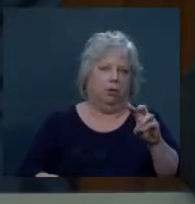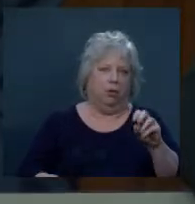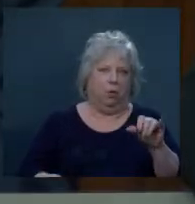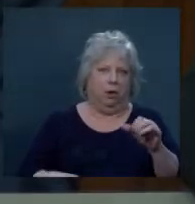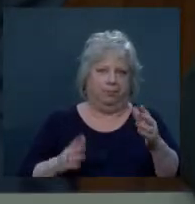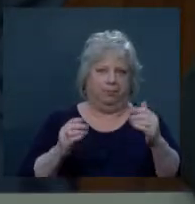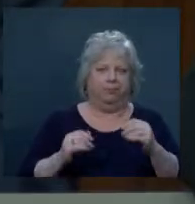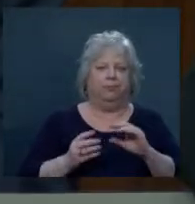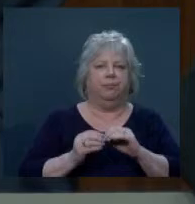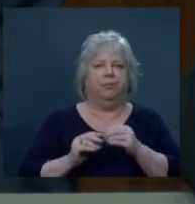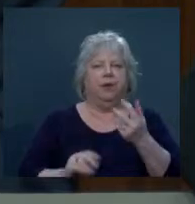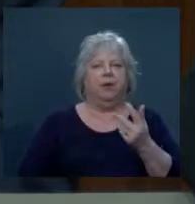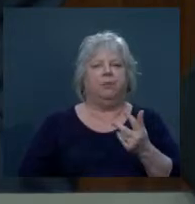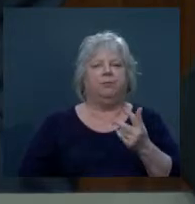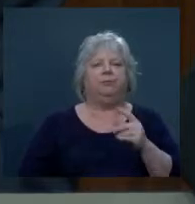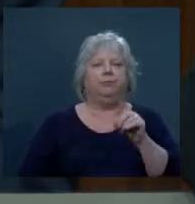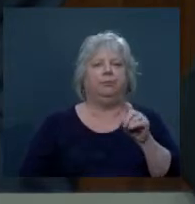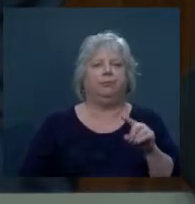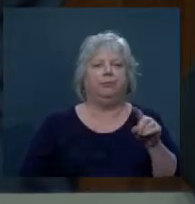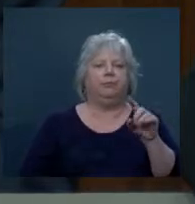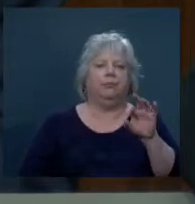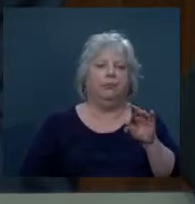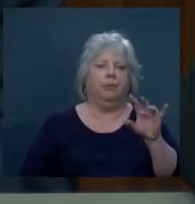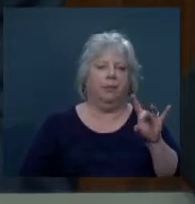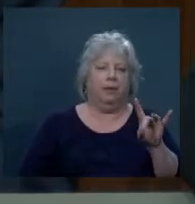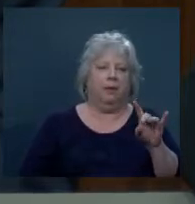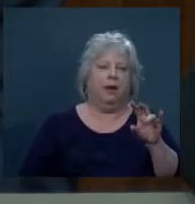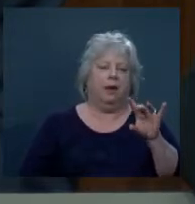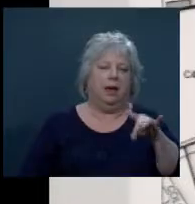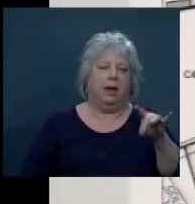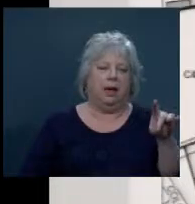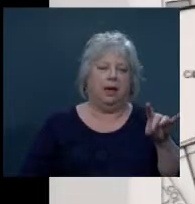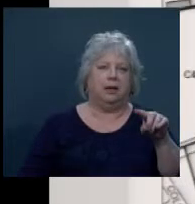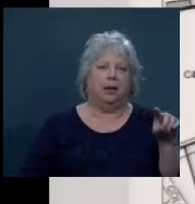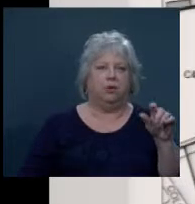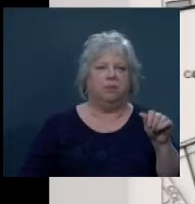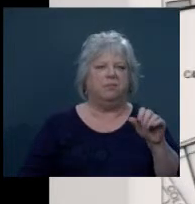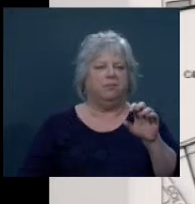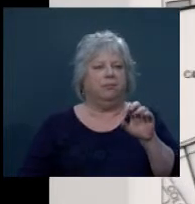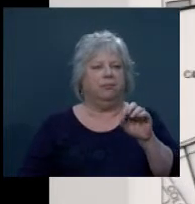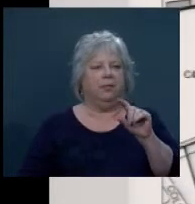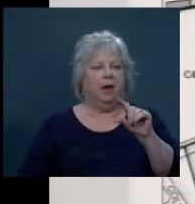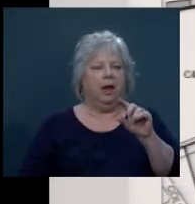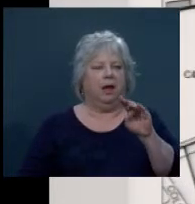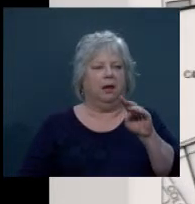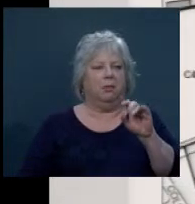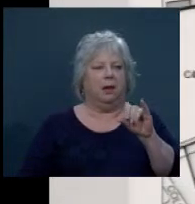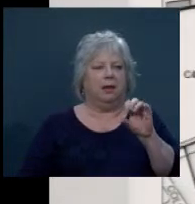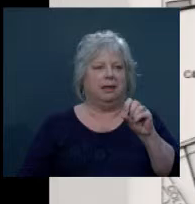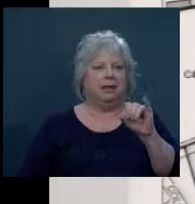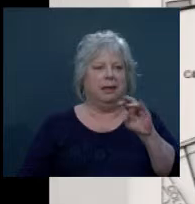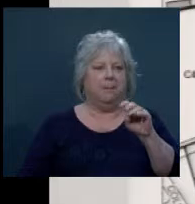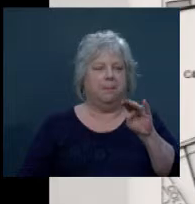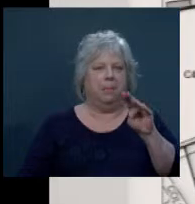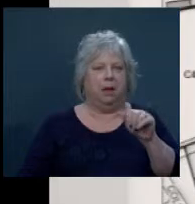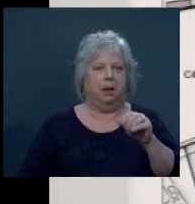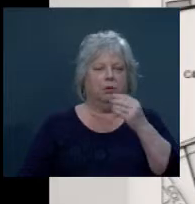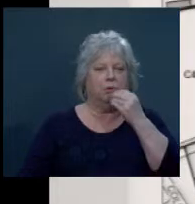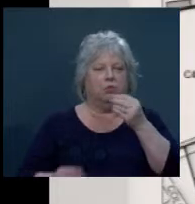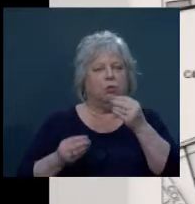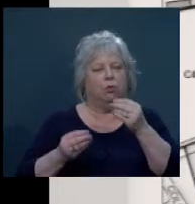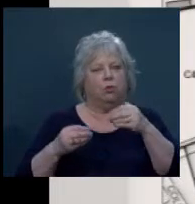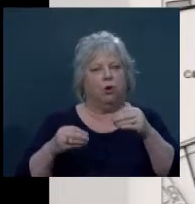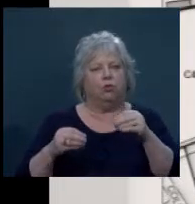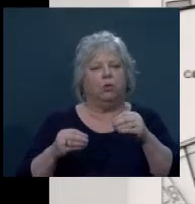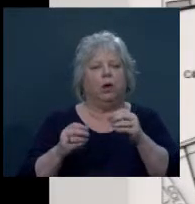approval, item 3, file Z9388-A, Egbo Simba Retail Grocery with no alcohol